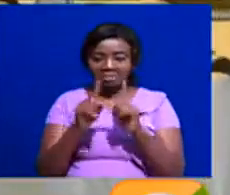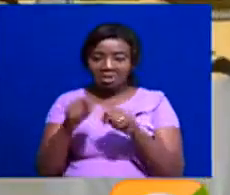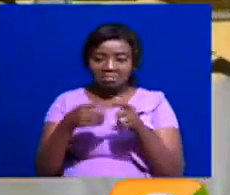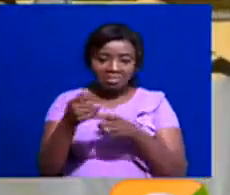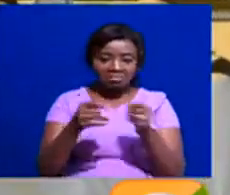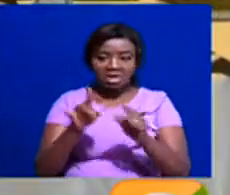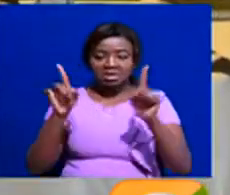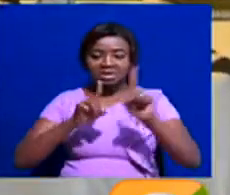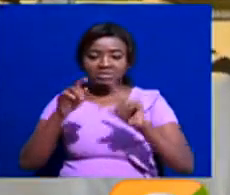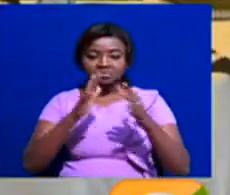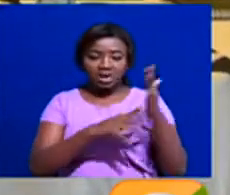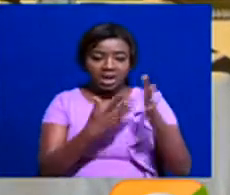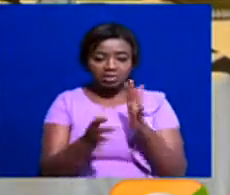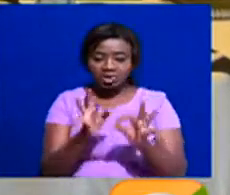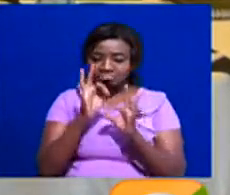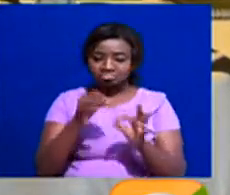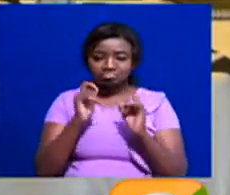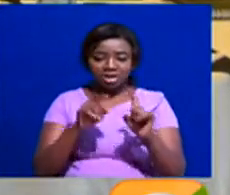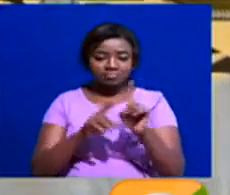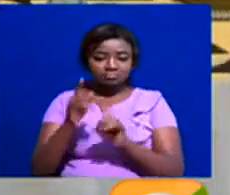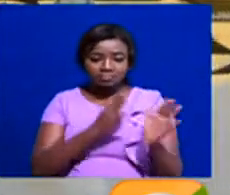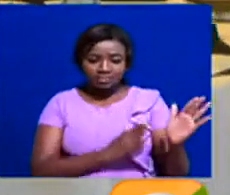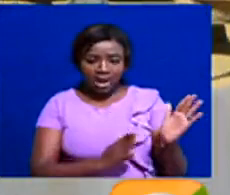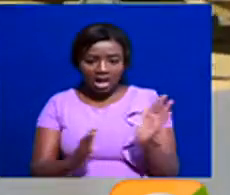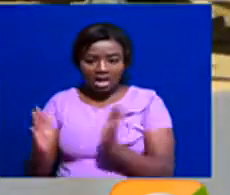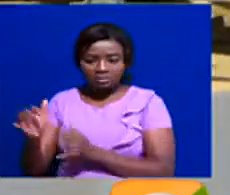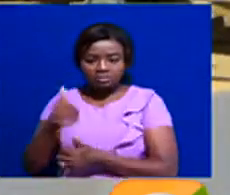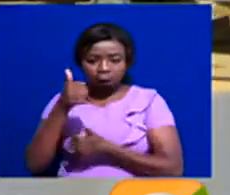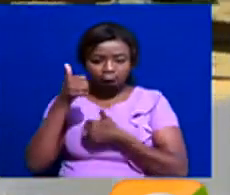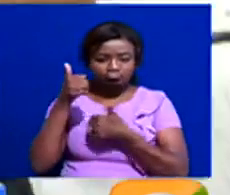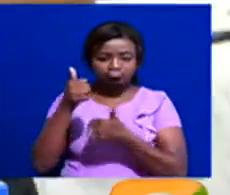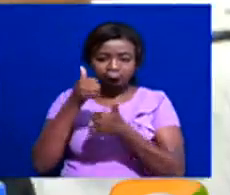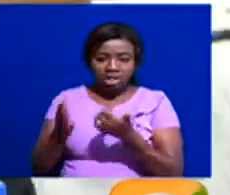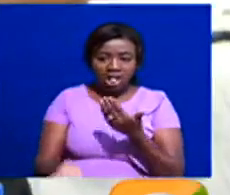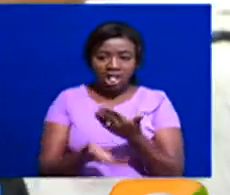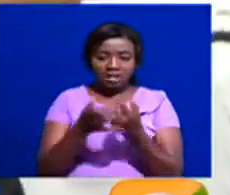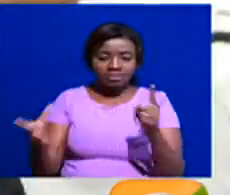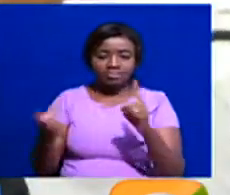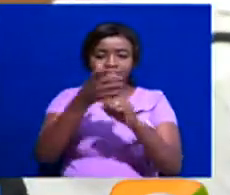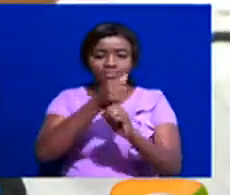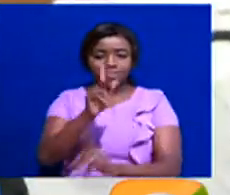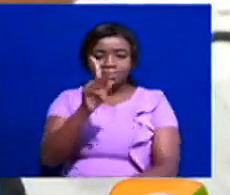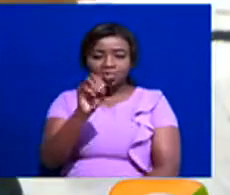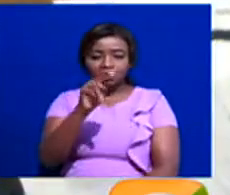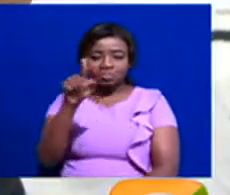transportation network and smart mobility plans that will meet urban functions of Konza Technopolis.